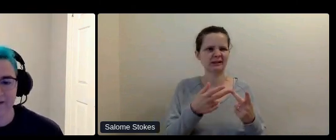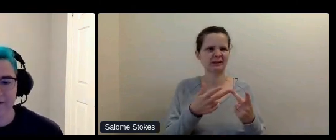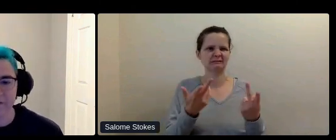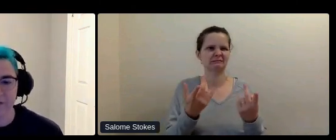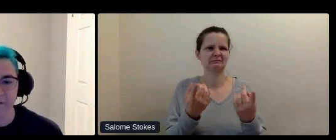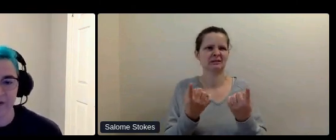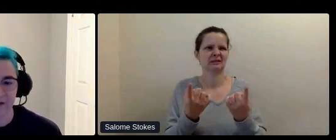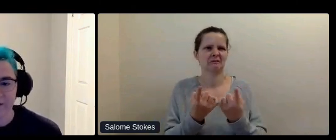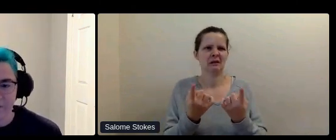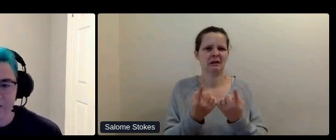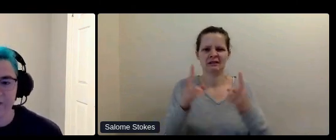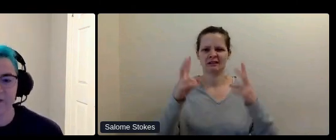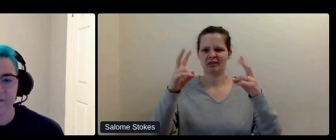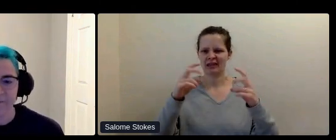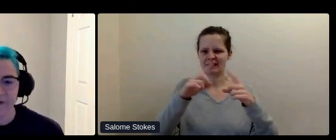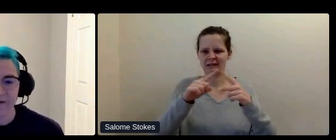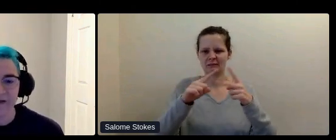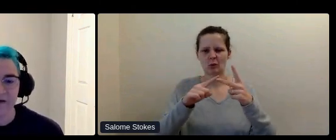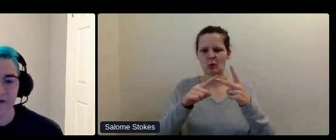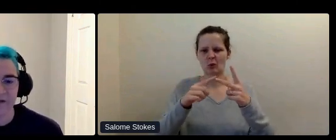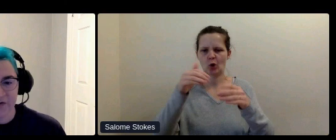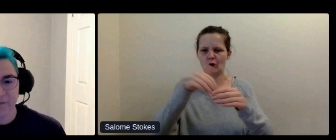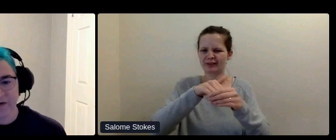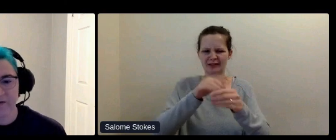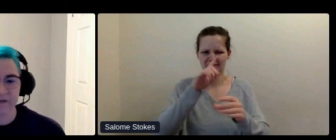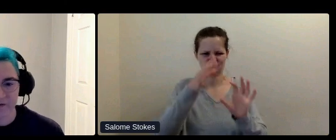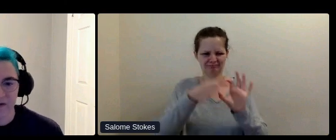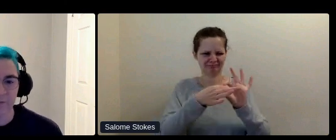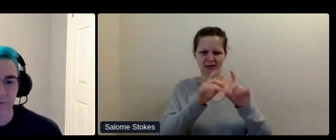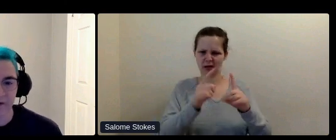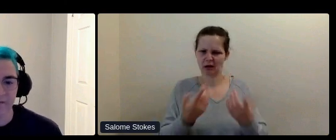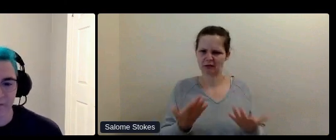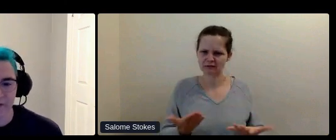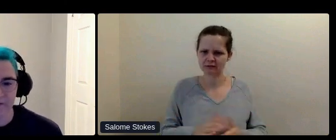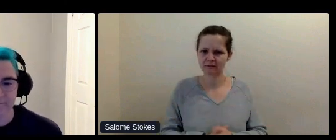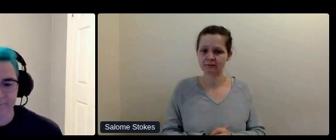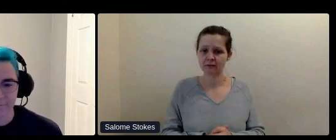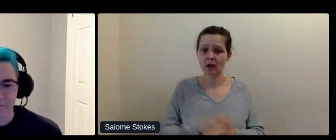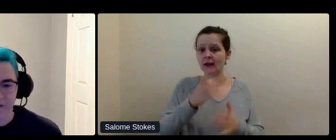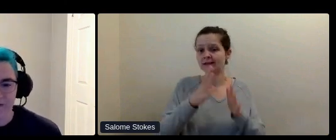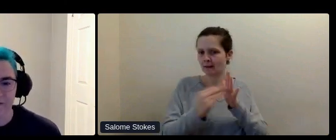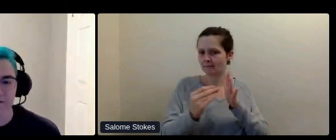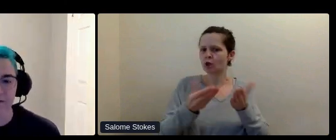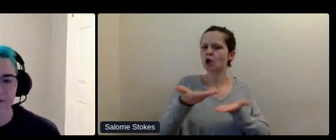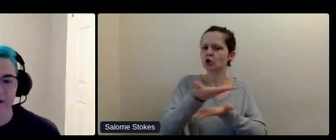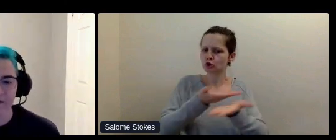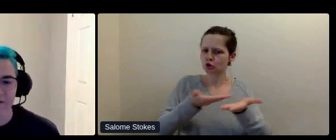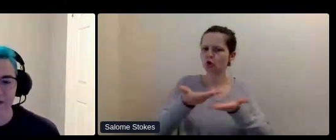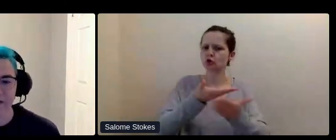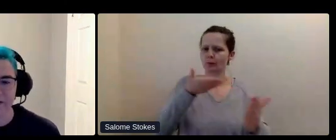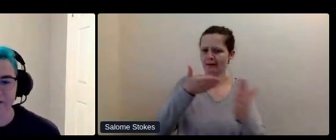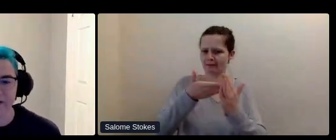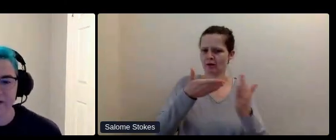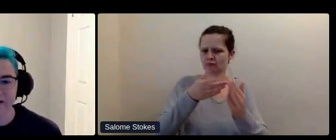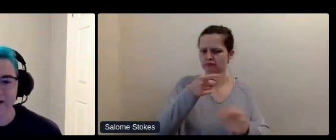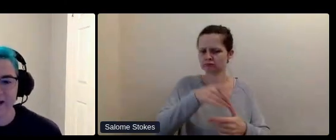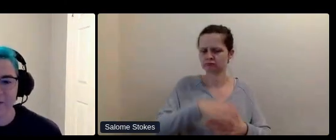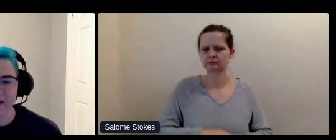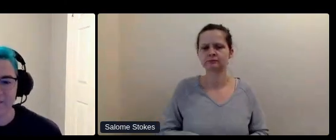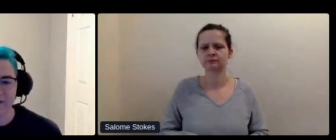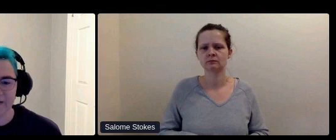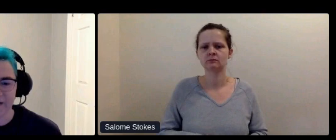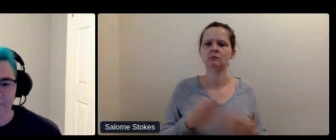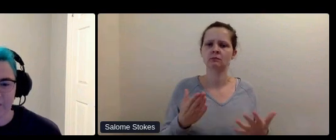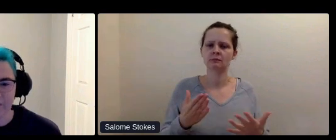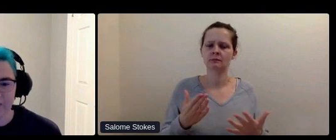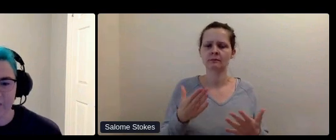content that you don't want to connect with. They can create social barriers that could keep the player from playing. So to understand how a